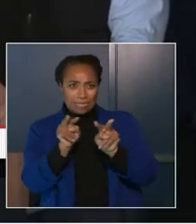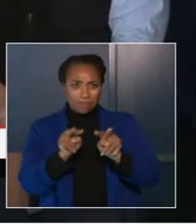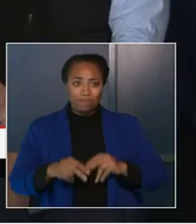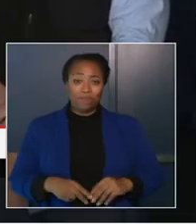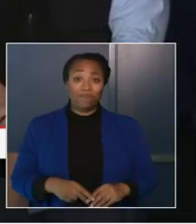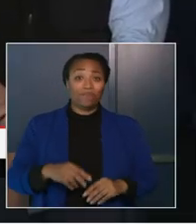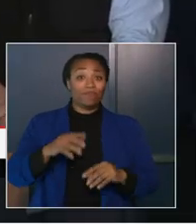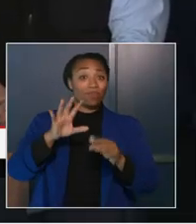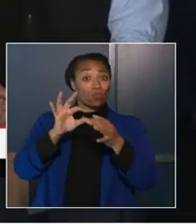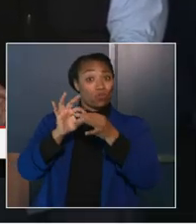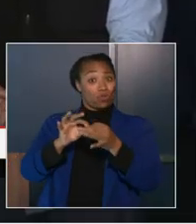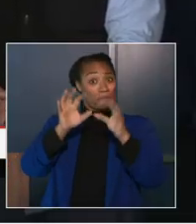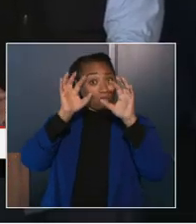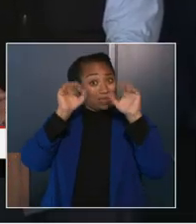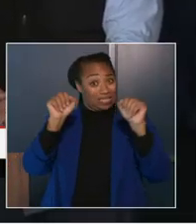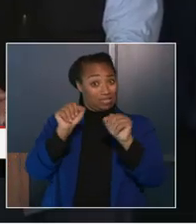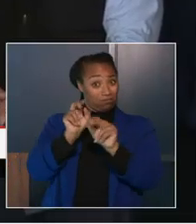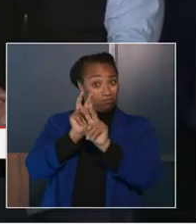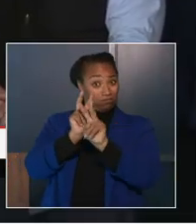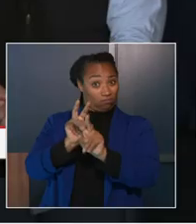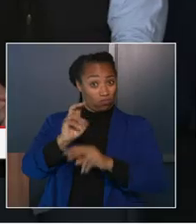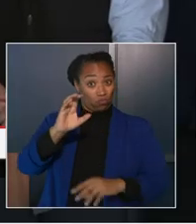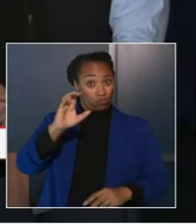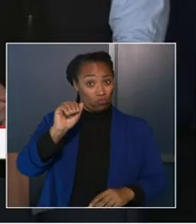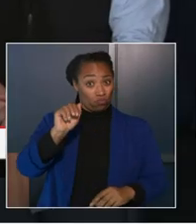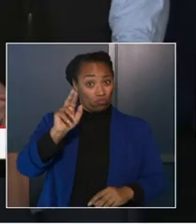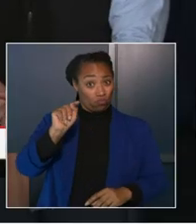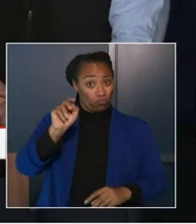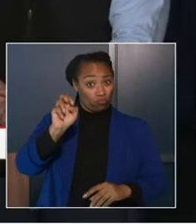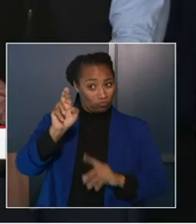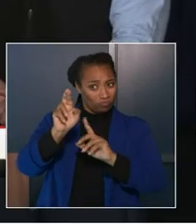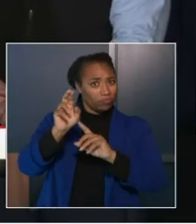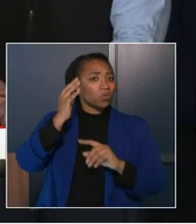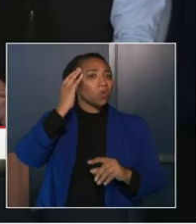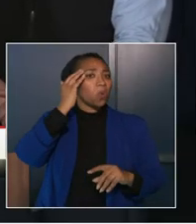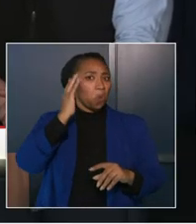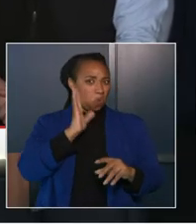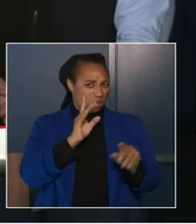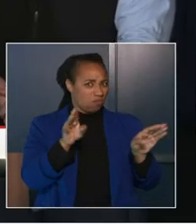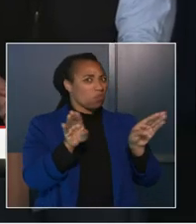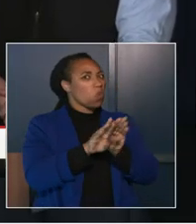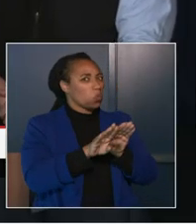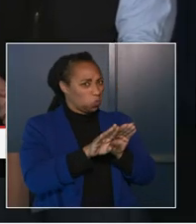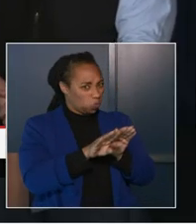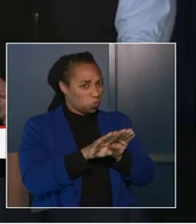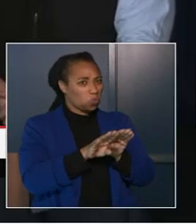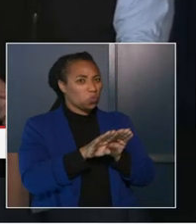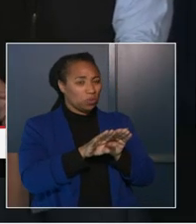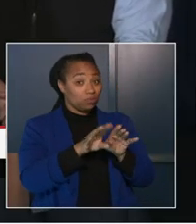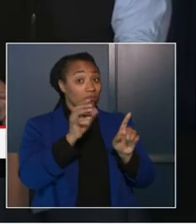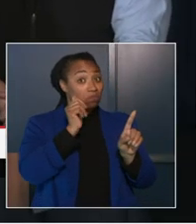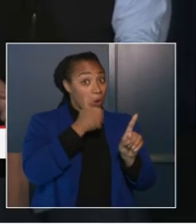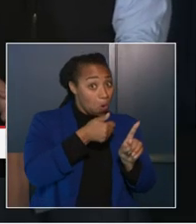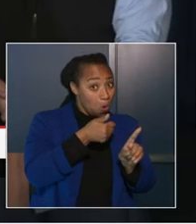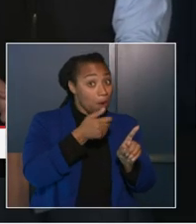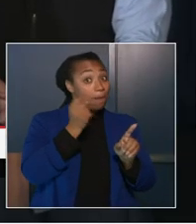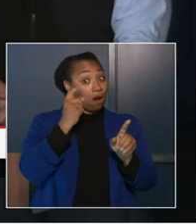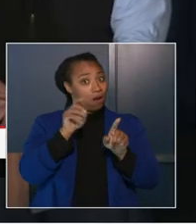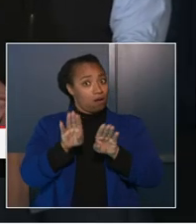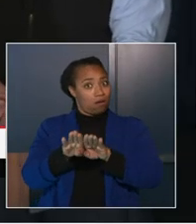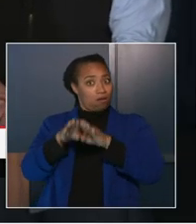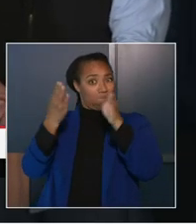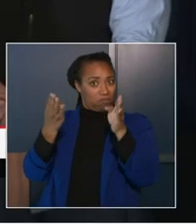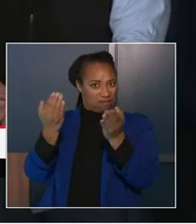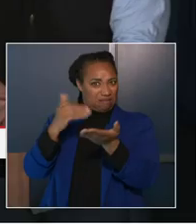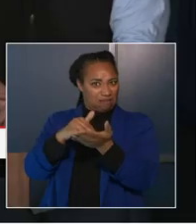p.m. tomorrow. It will open again Wednesday morning at 5 a.m. But we will have some bus detours around the Capitol, around the archives, that stay in effect